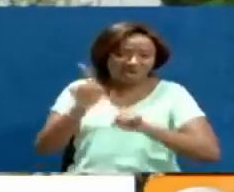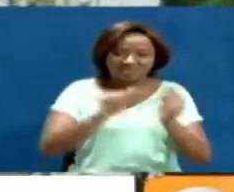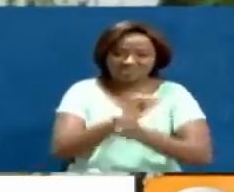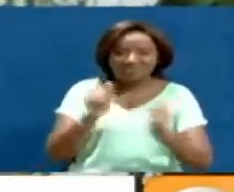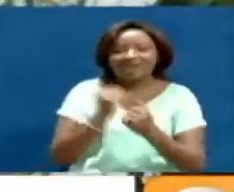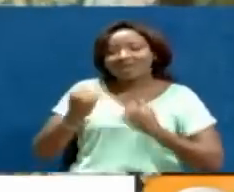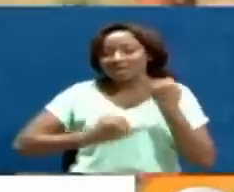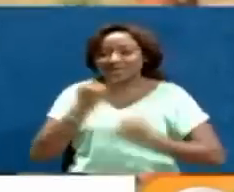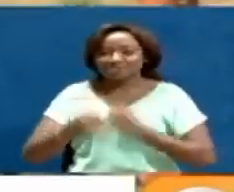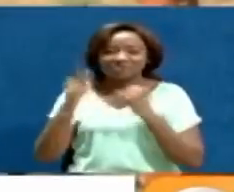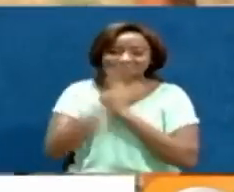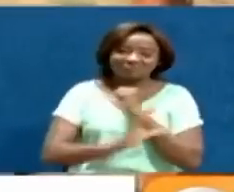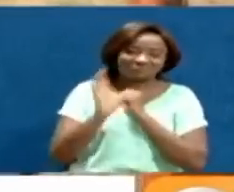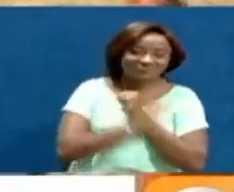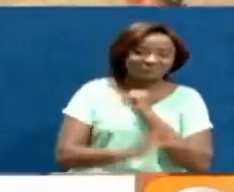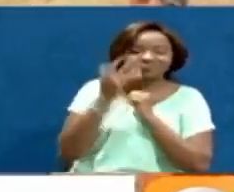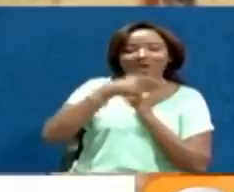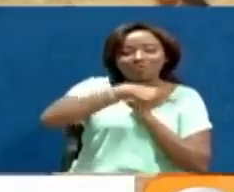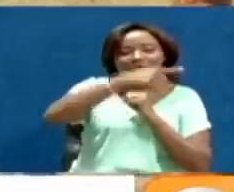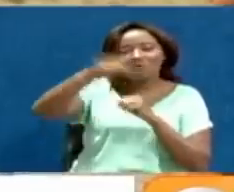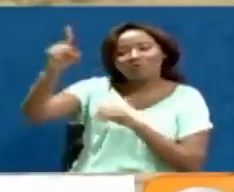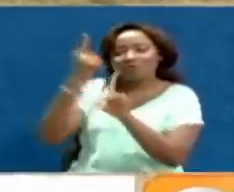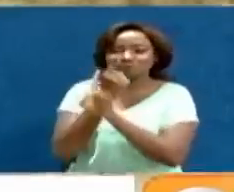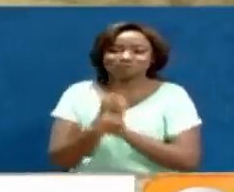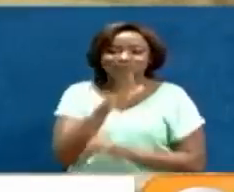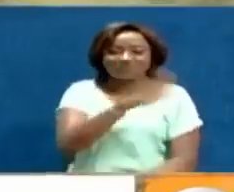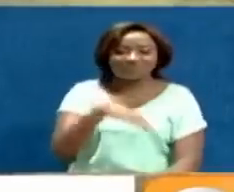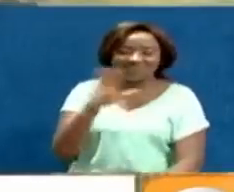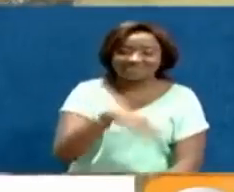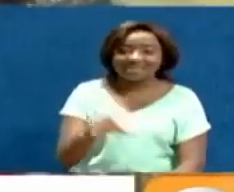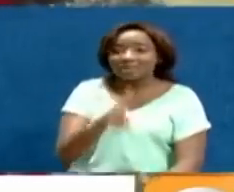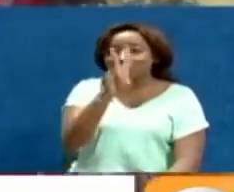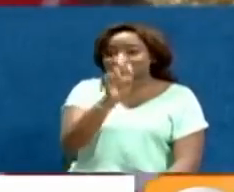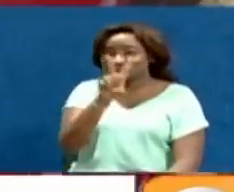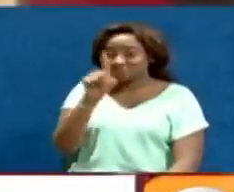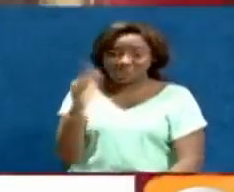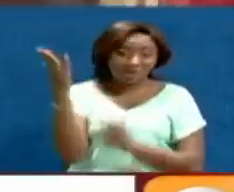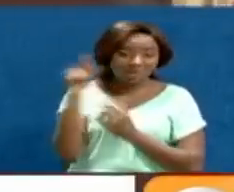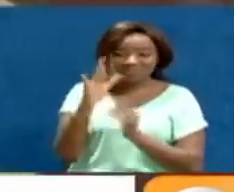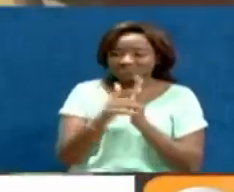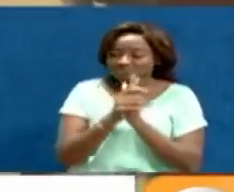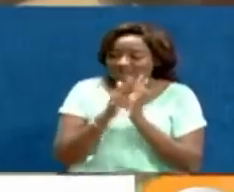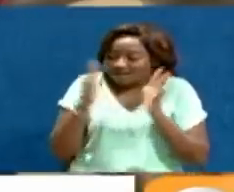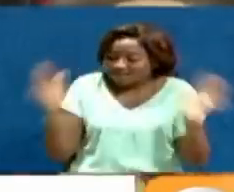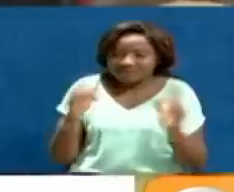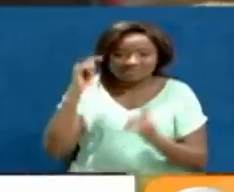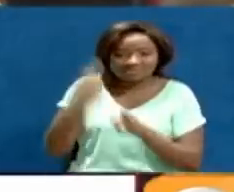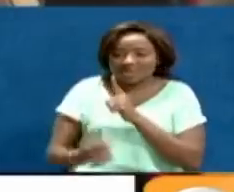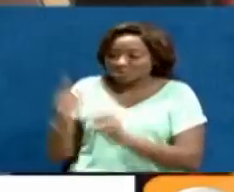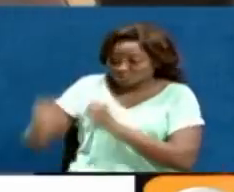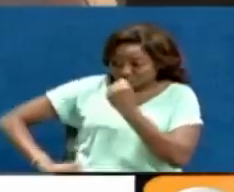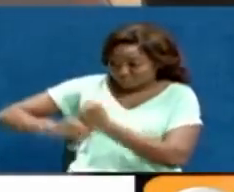enjoy the beauty of the country as she goes to different places with her family. 2021, she hopes, will be a great year of supporting Eliud